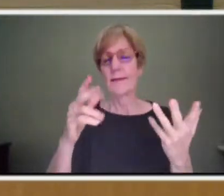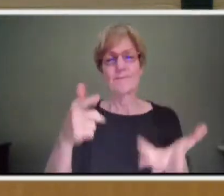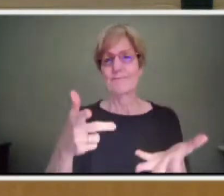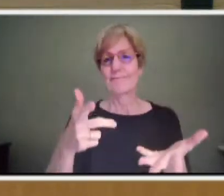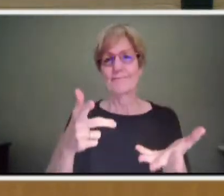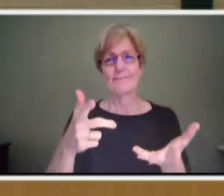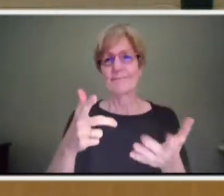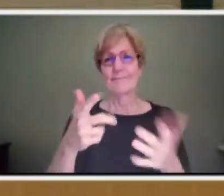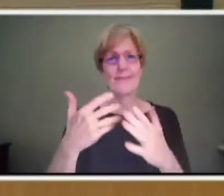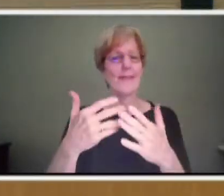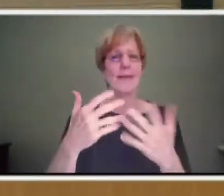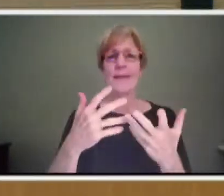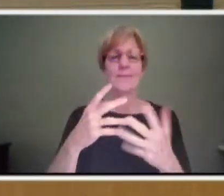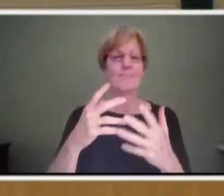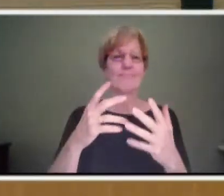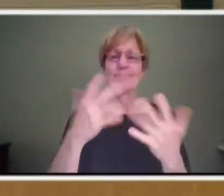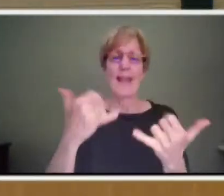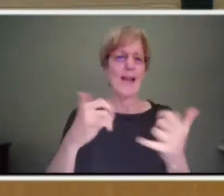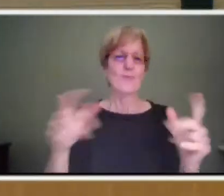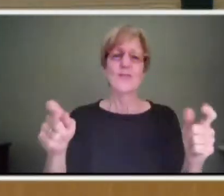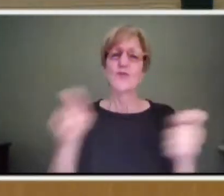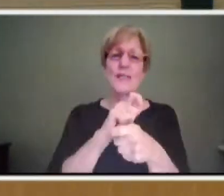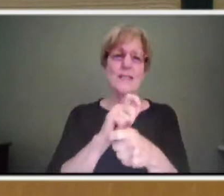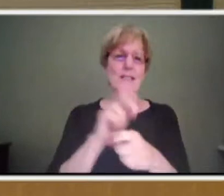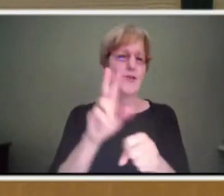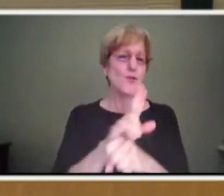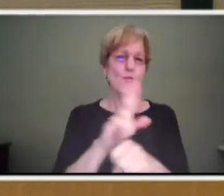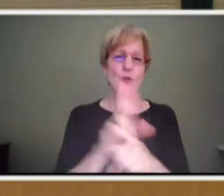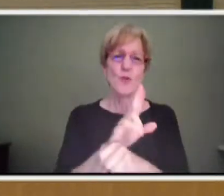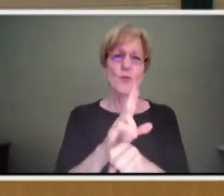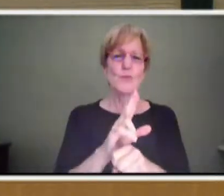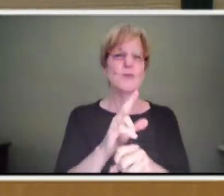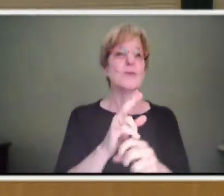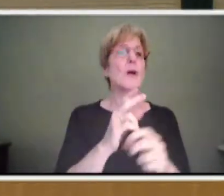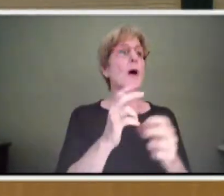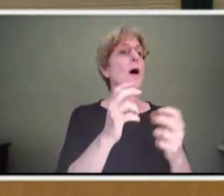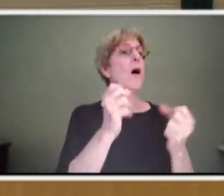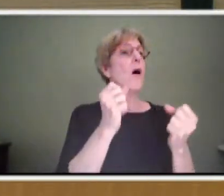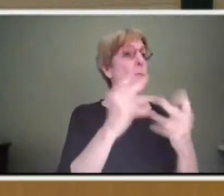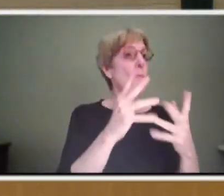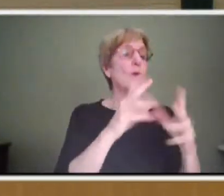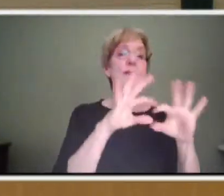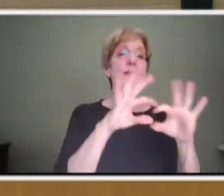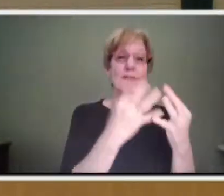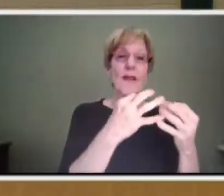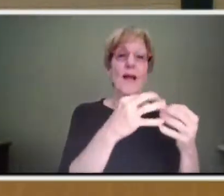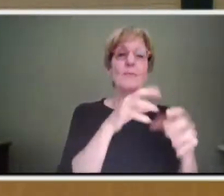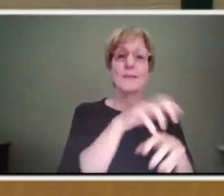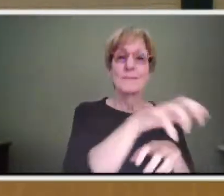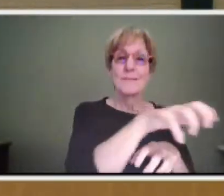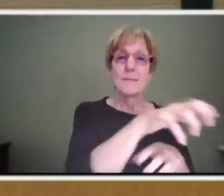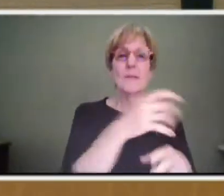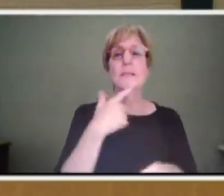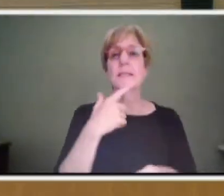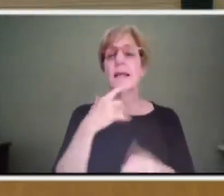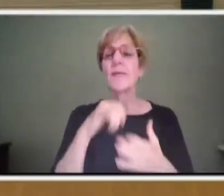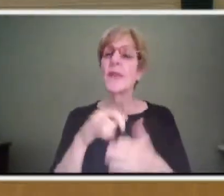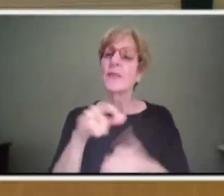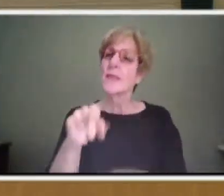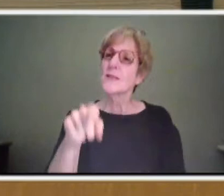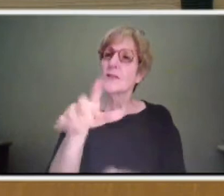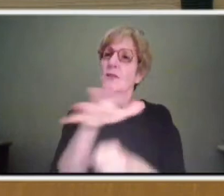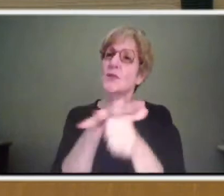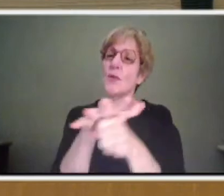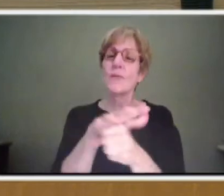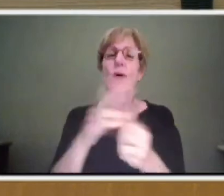The proposal that's in a transitional use between multifamily that's nearby is really kind of a way of saying it's sort of a project